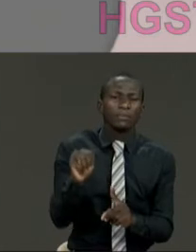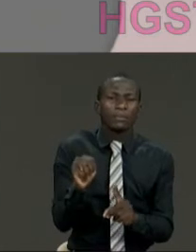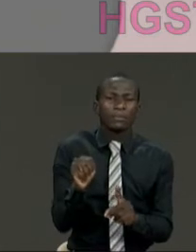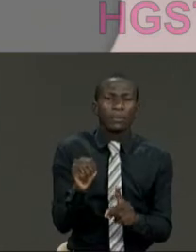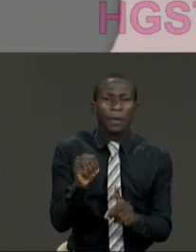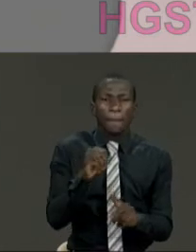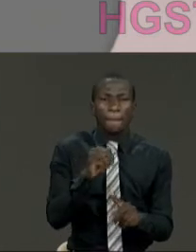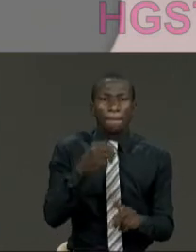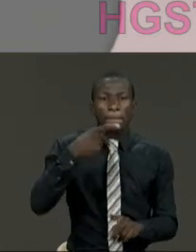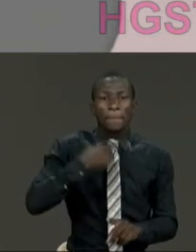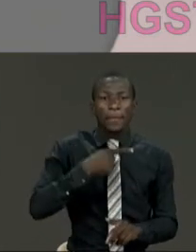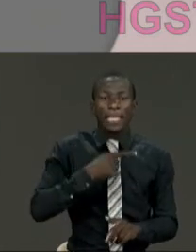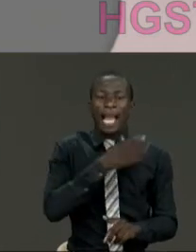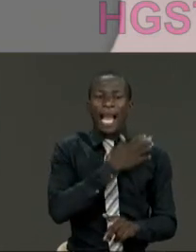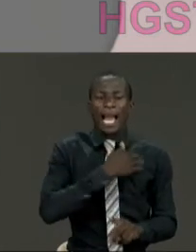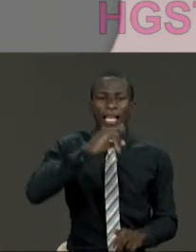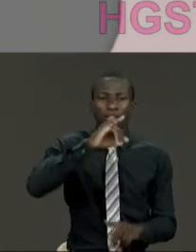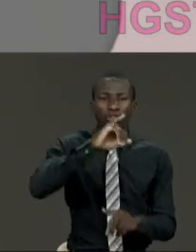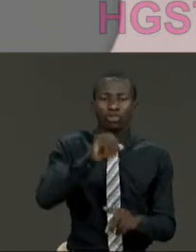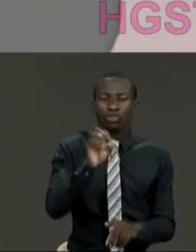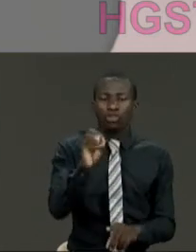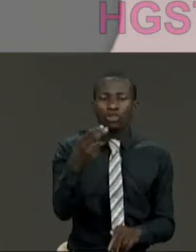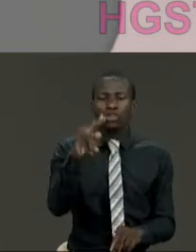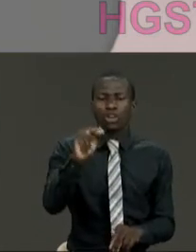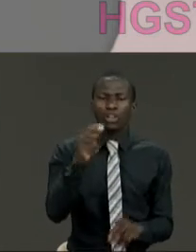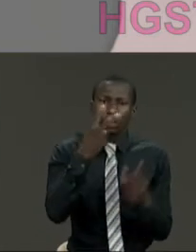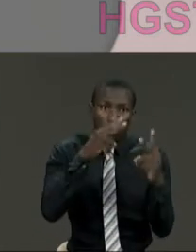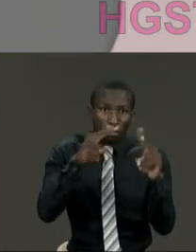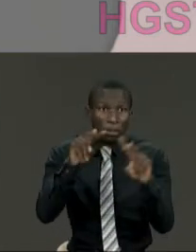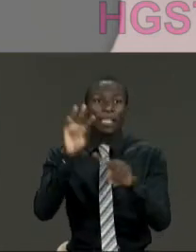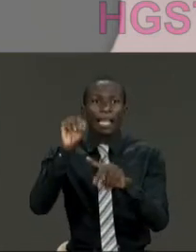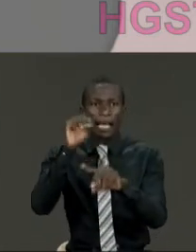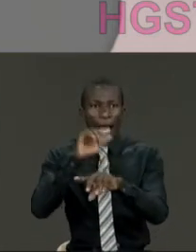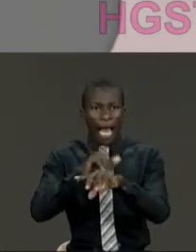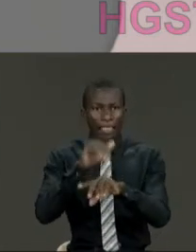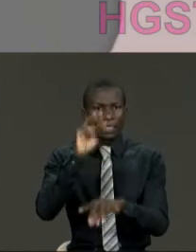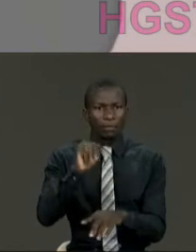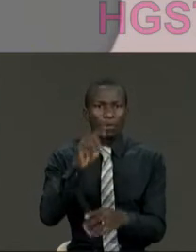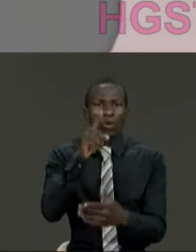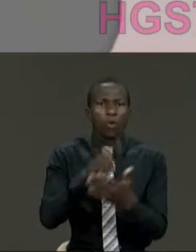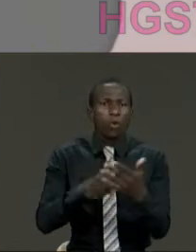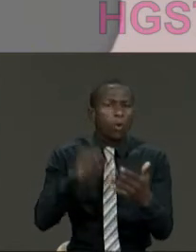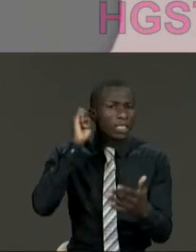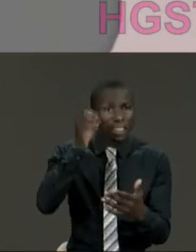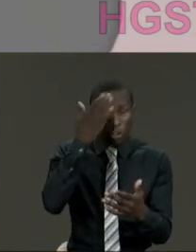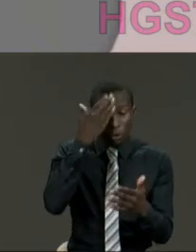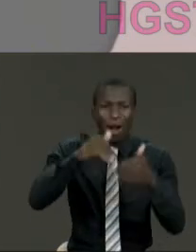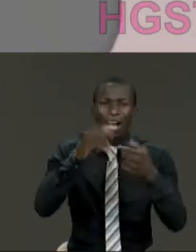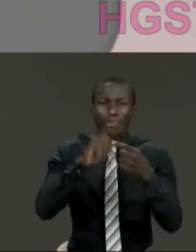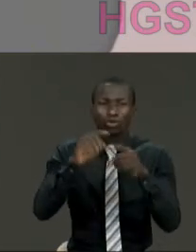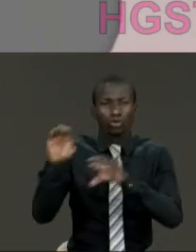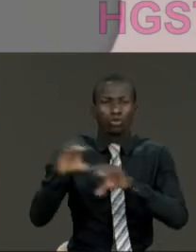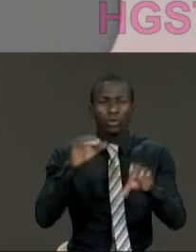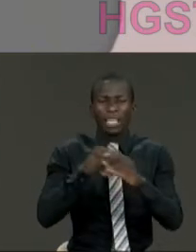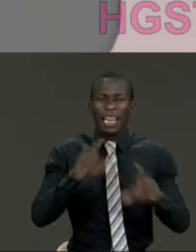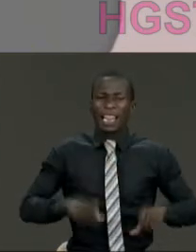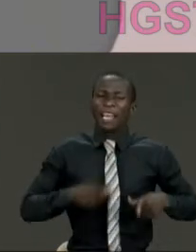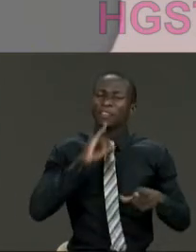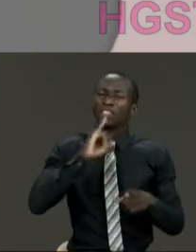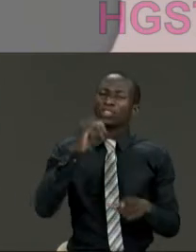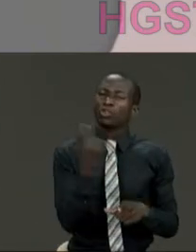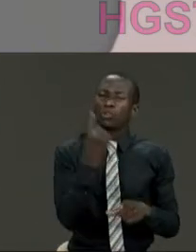Peter and John were looking at him. And what he knew how to do in life is just to beg. He have